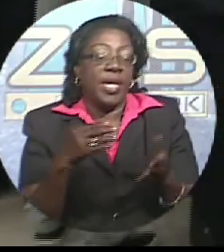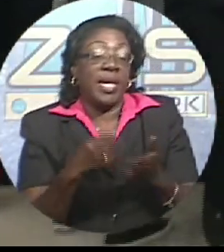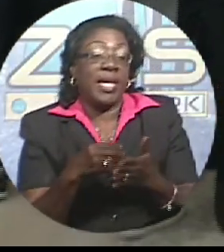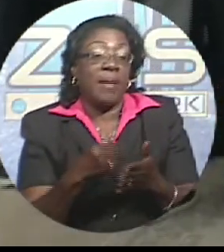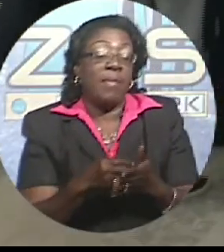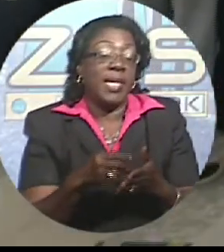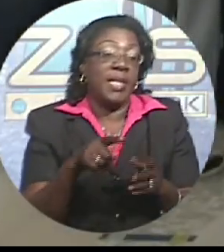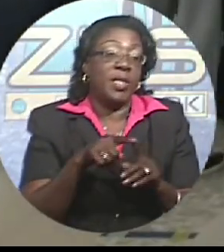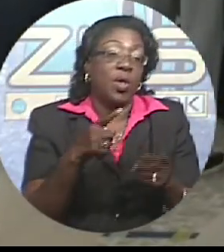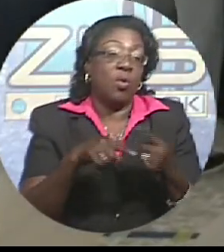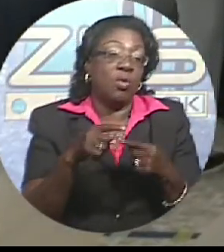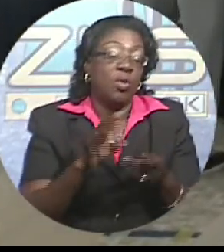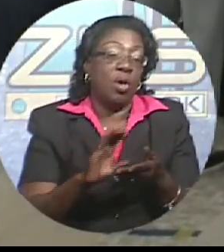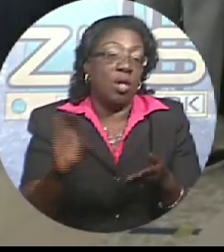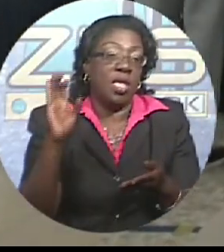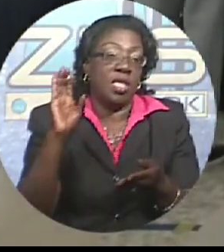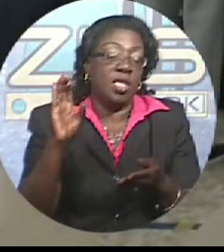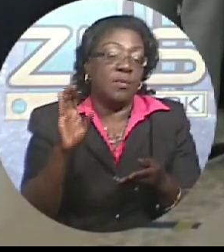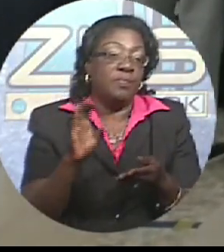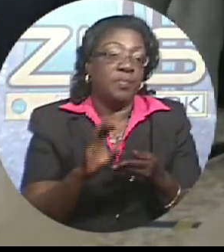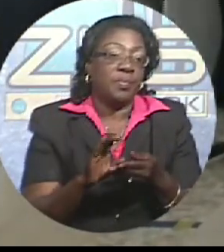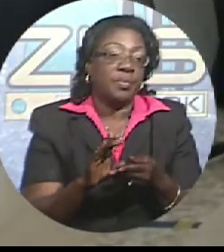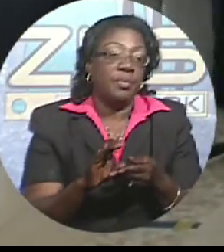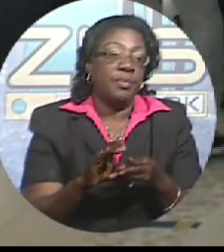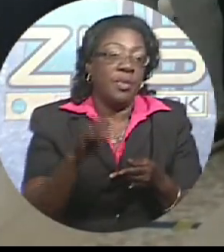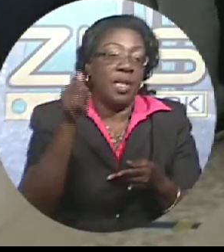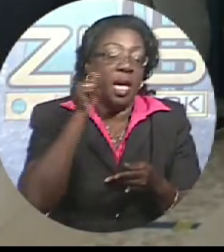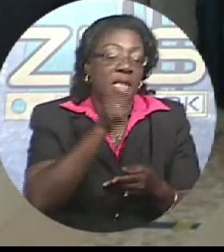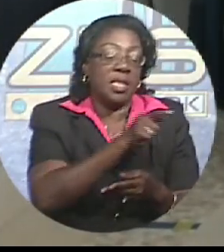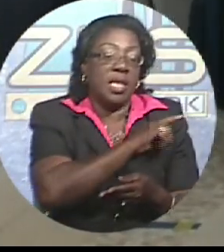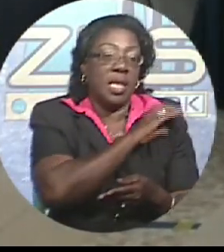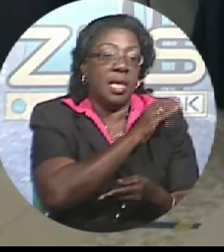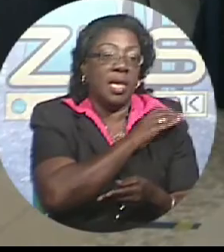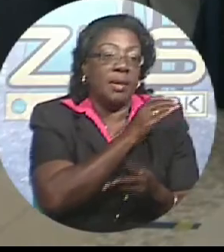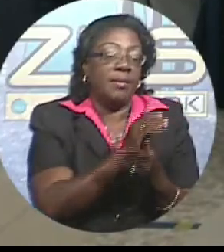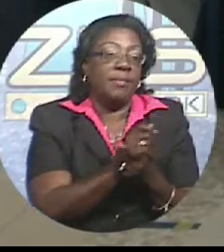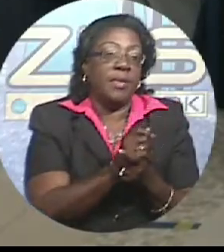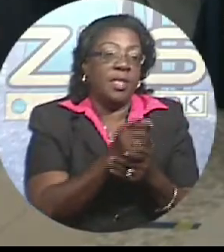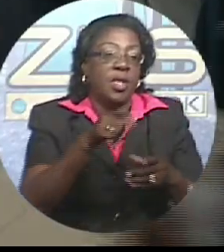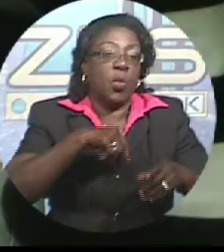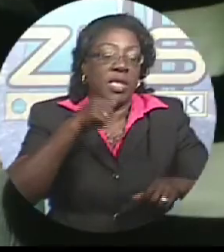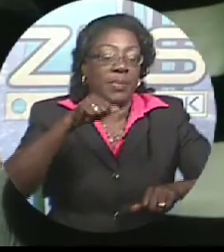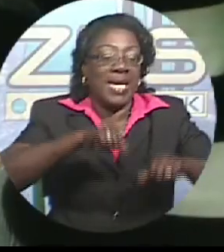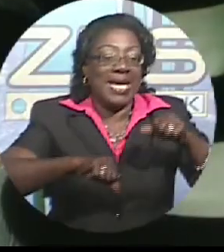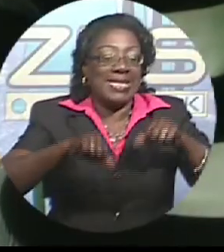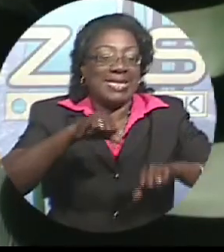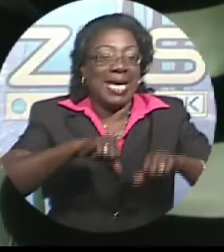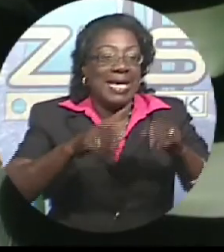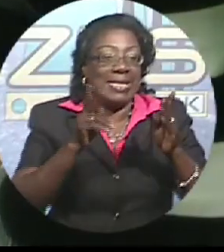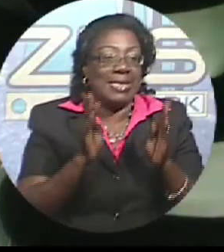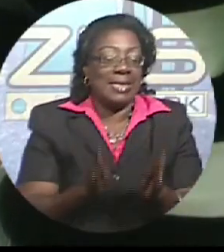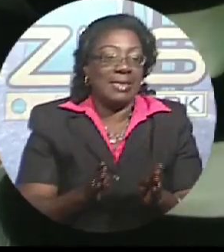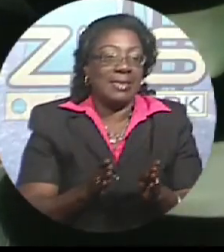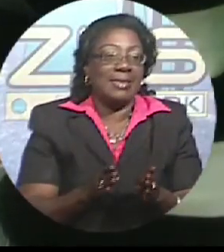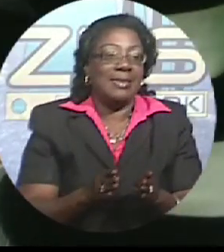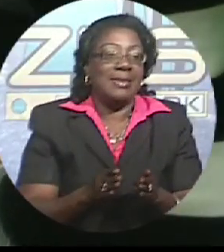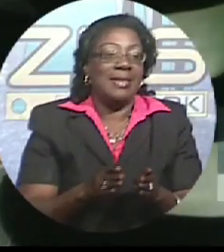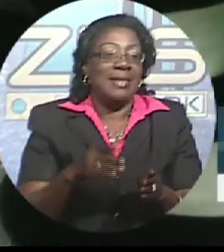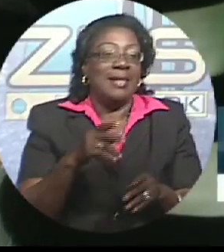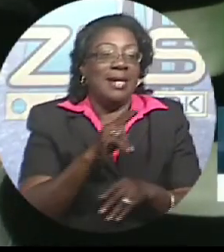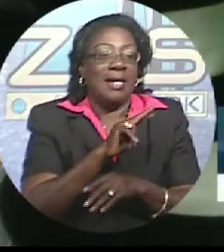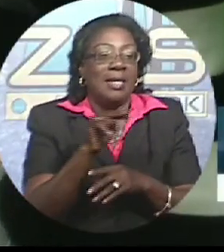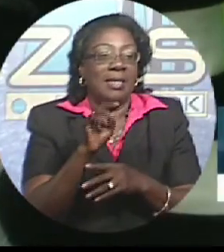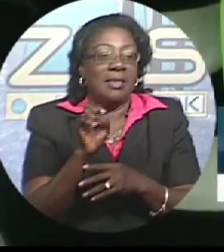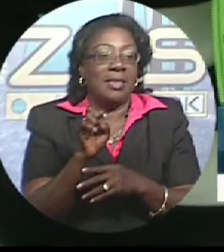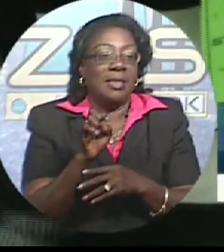plans to own an accounting firm, and Arshani Clare, an aspiring scientist. Actually, I got into forensics from watching like NCIS